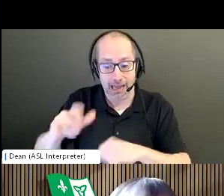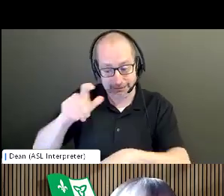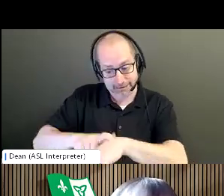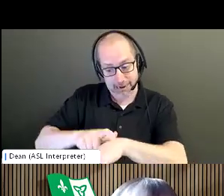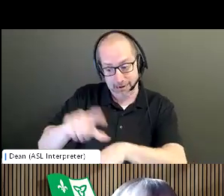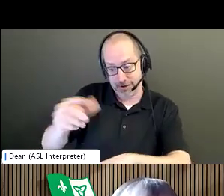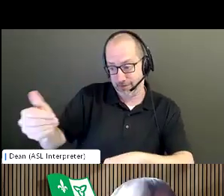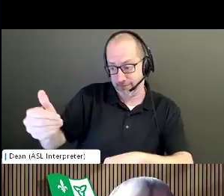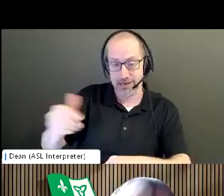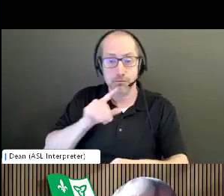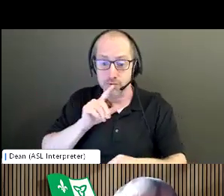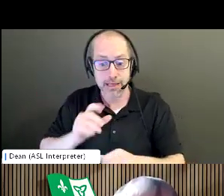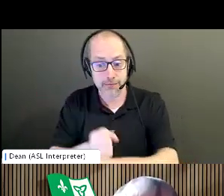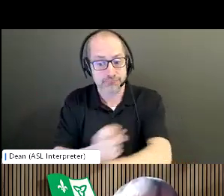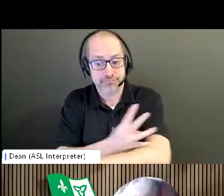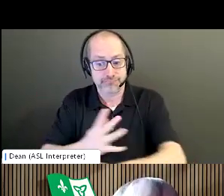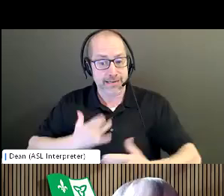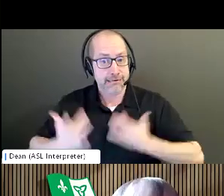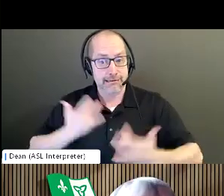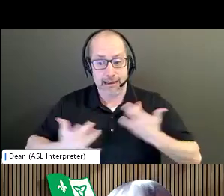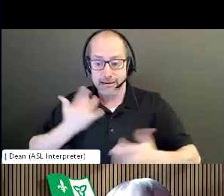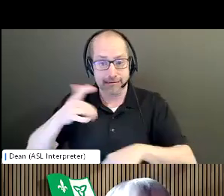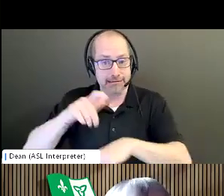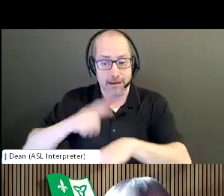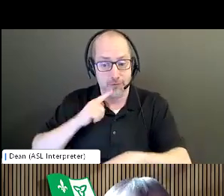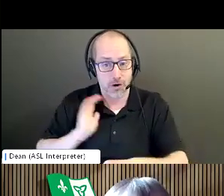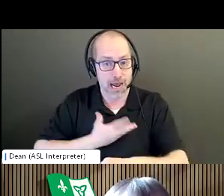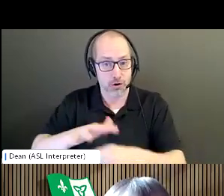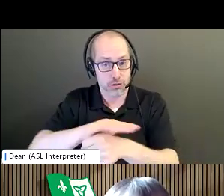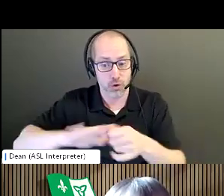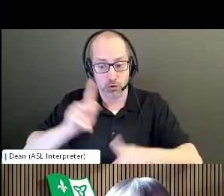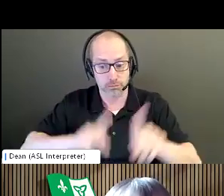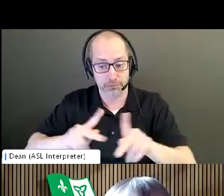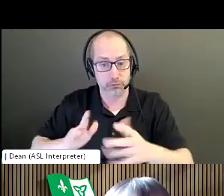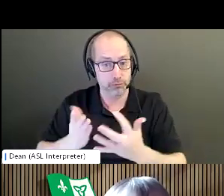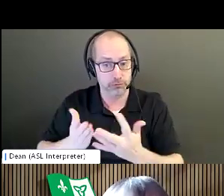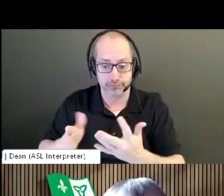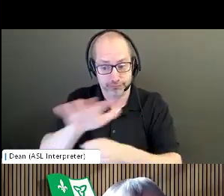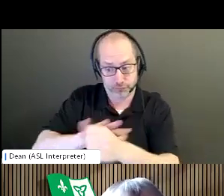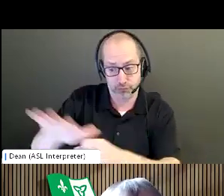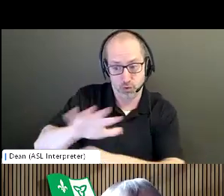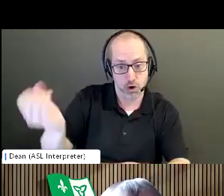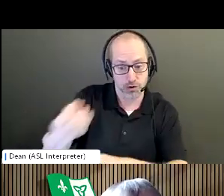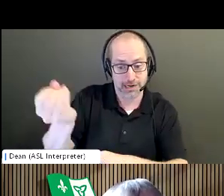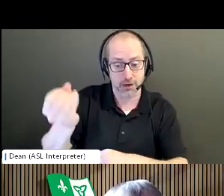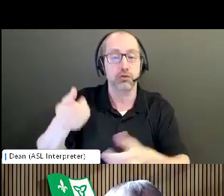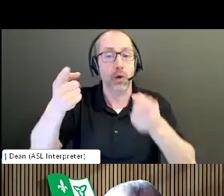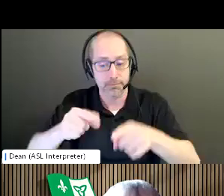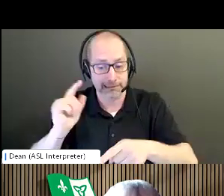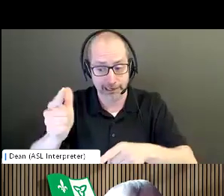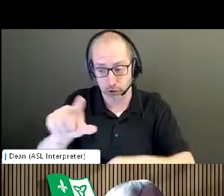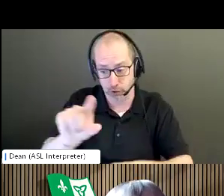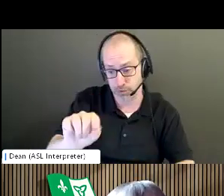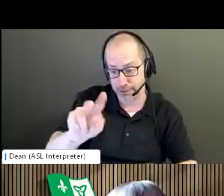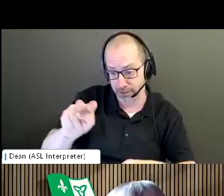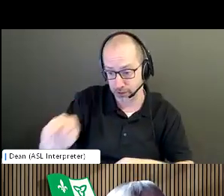for our local people across Ontario. Then in 2022, amid rising